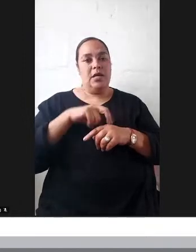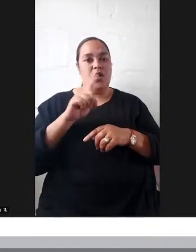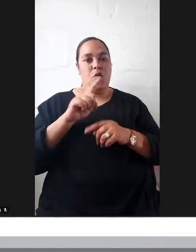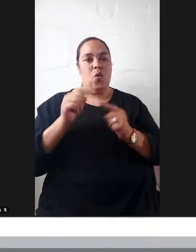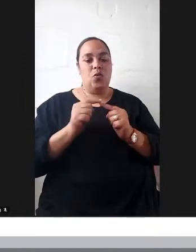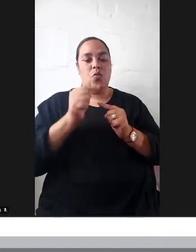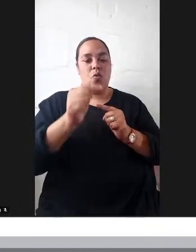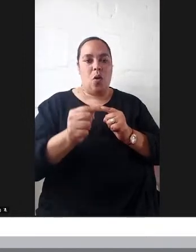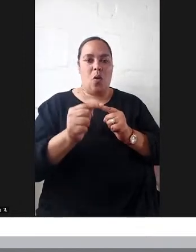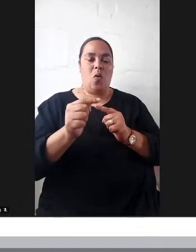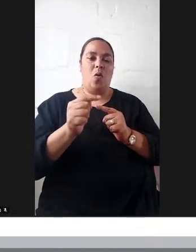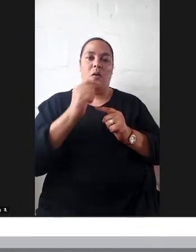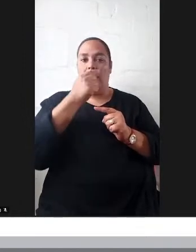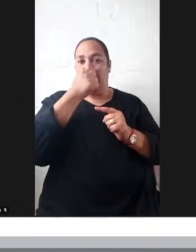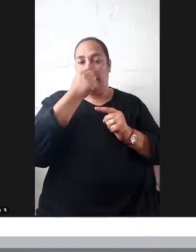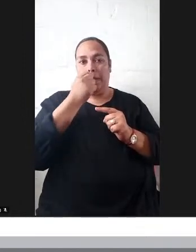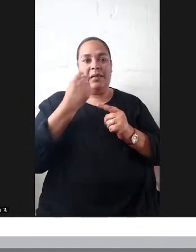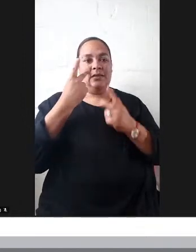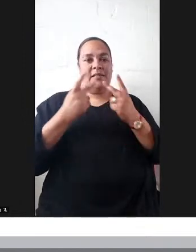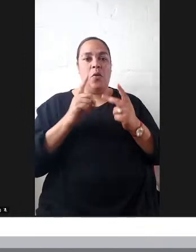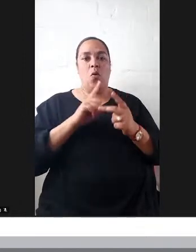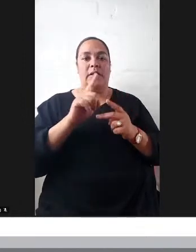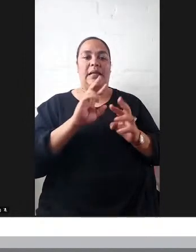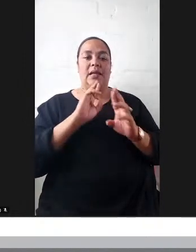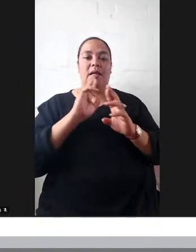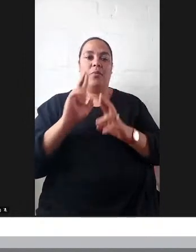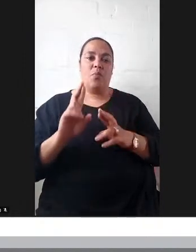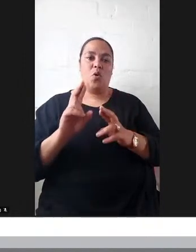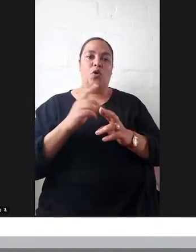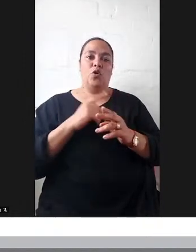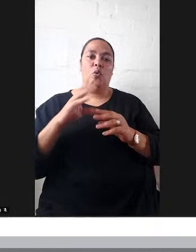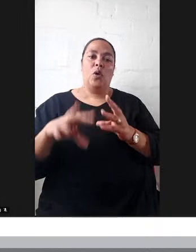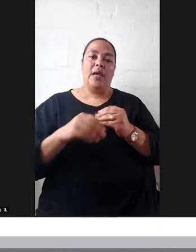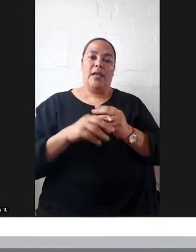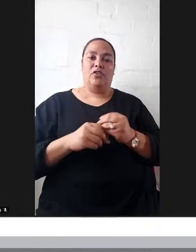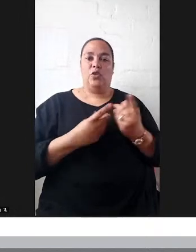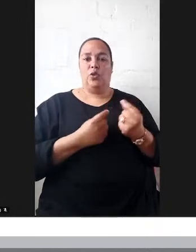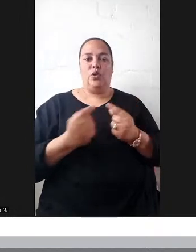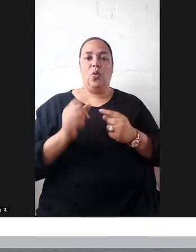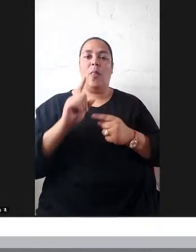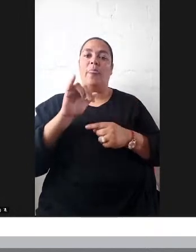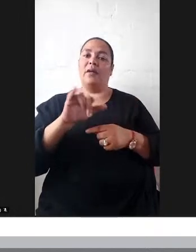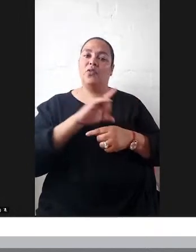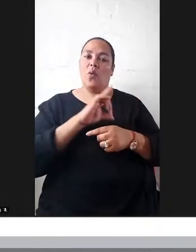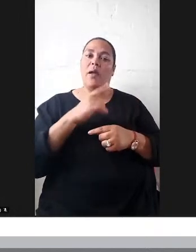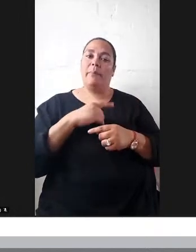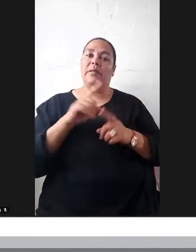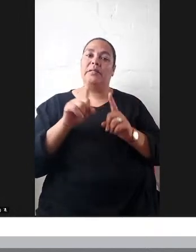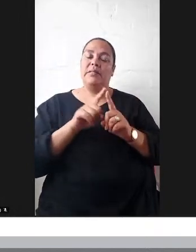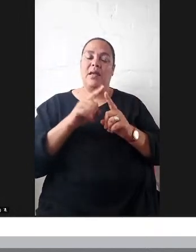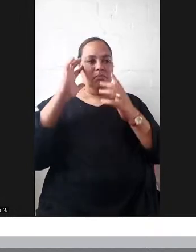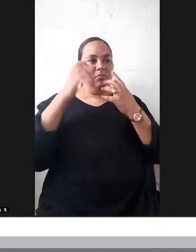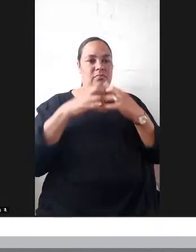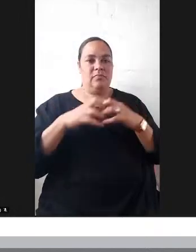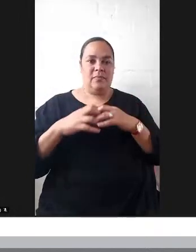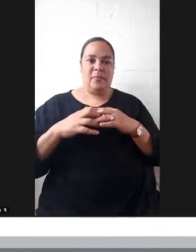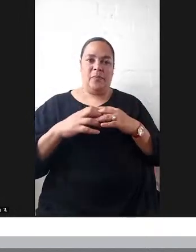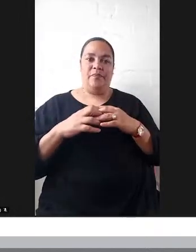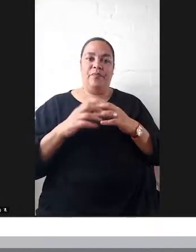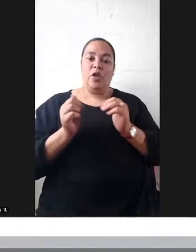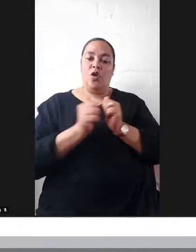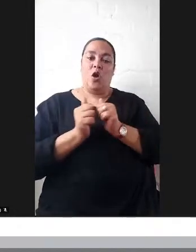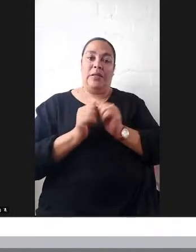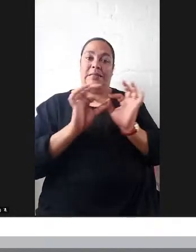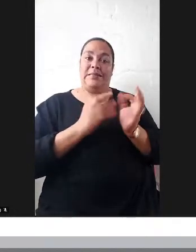read, I think, that report to extrapolate. And that's why I also consider, colleagues, that this engagement is